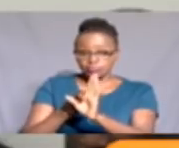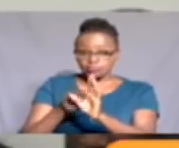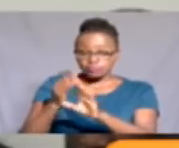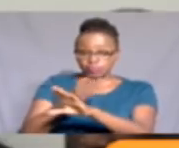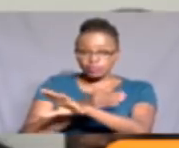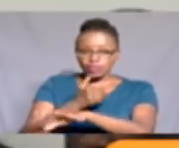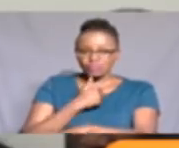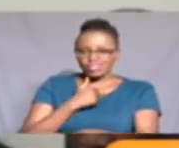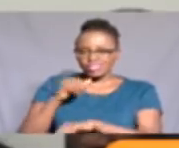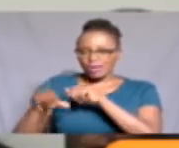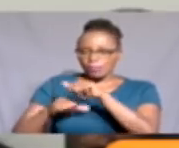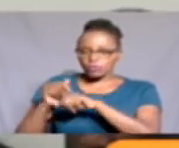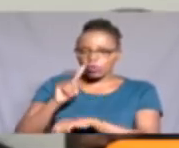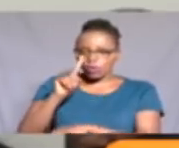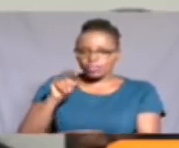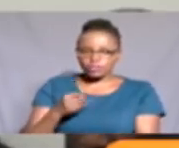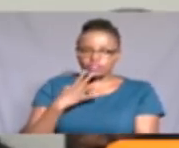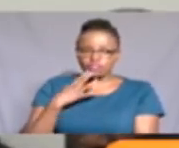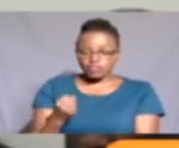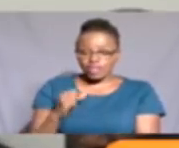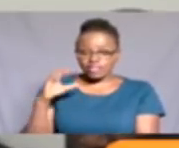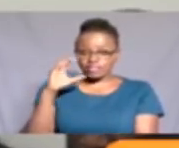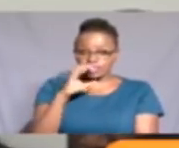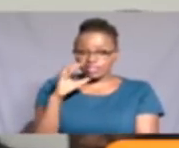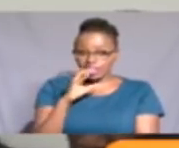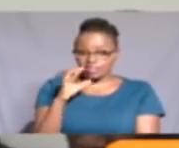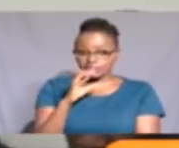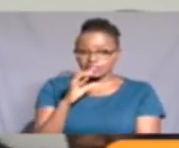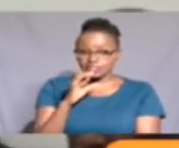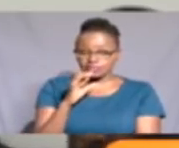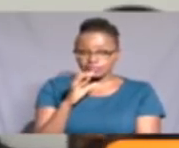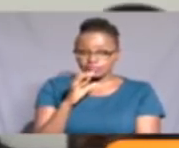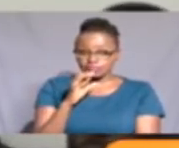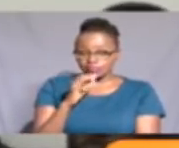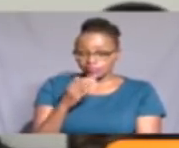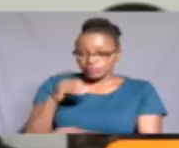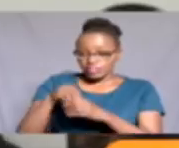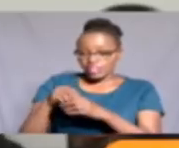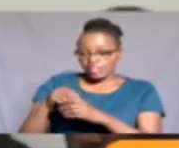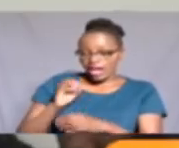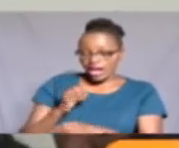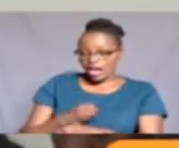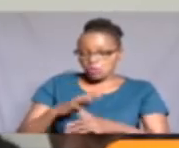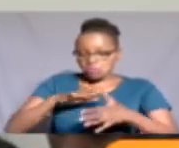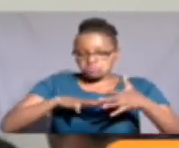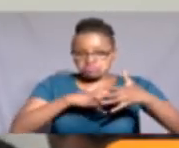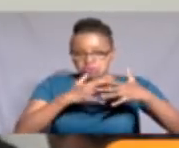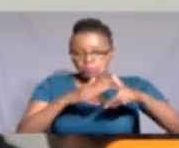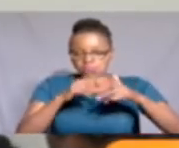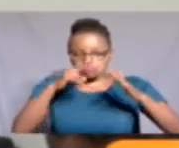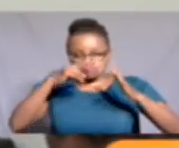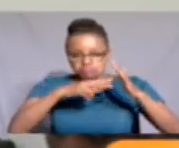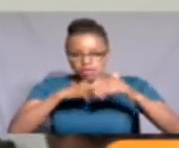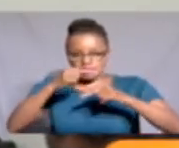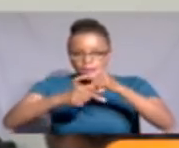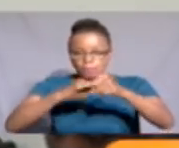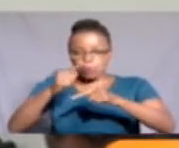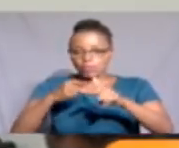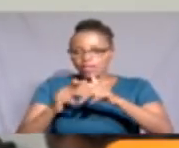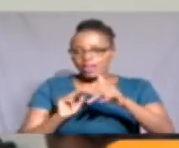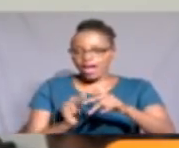we had about 1,500 clients in our portfolio. We went through that process and